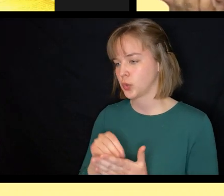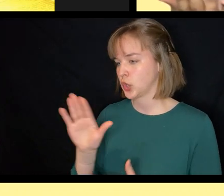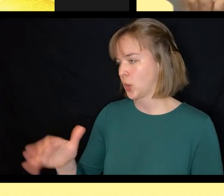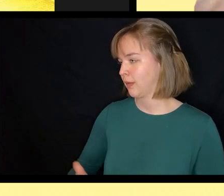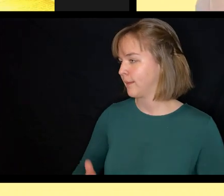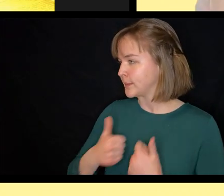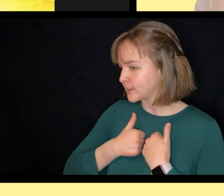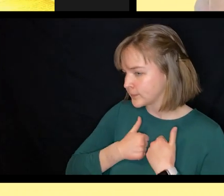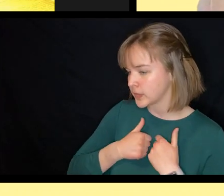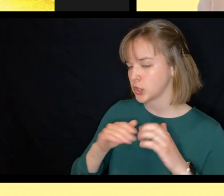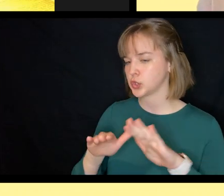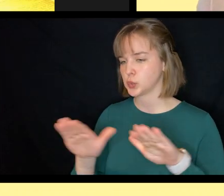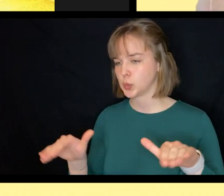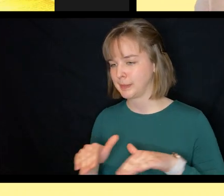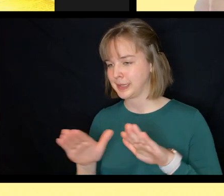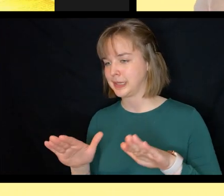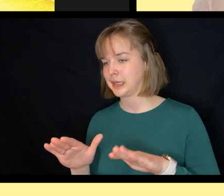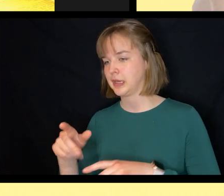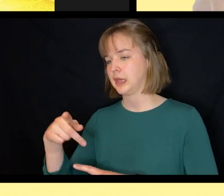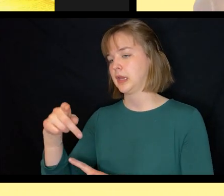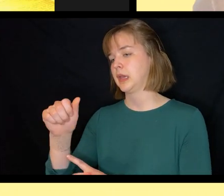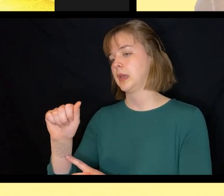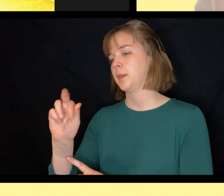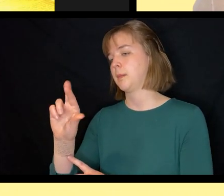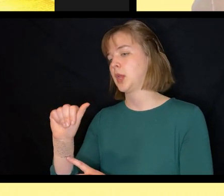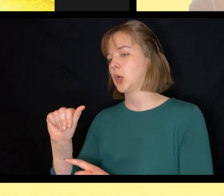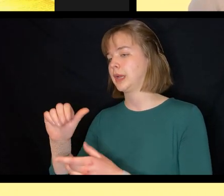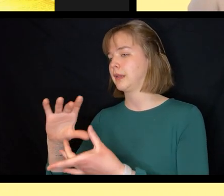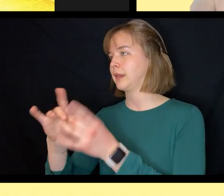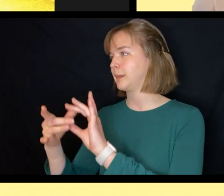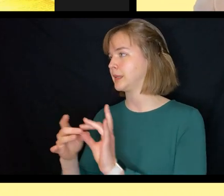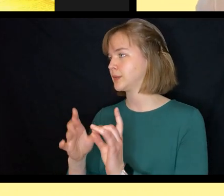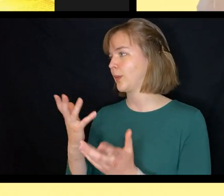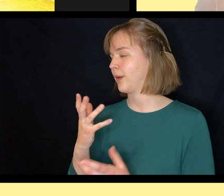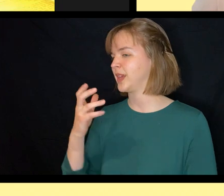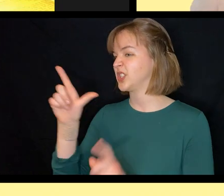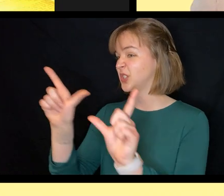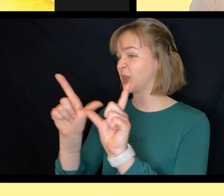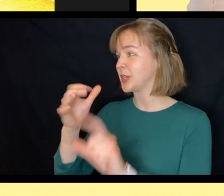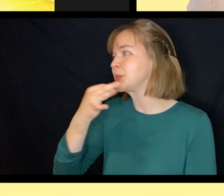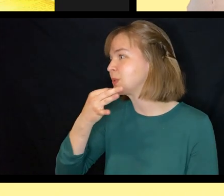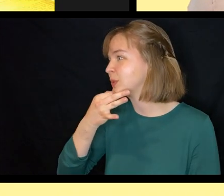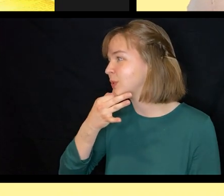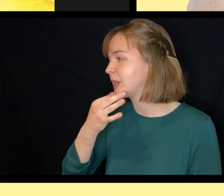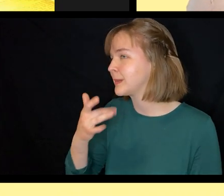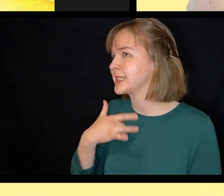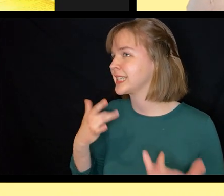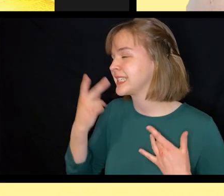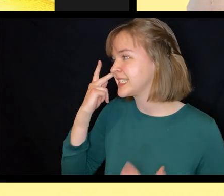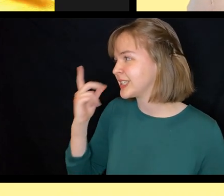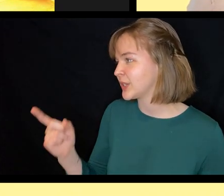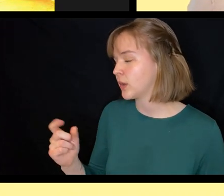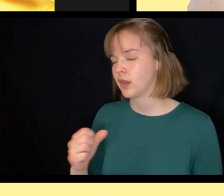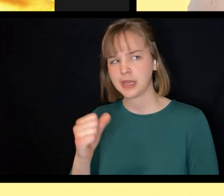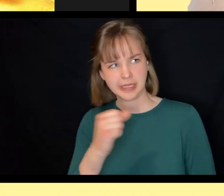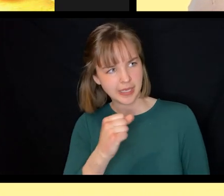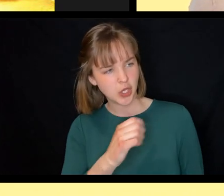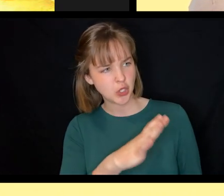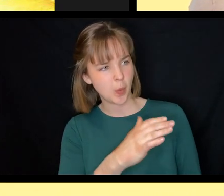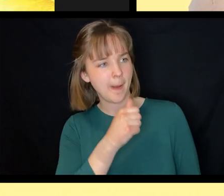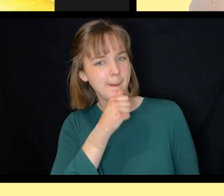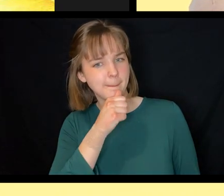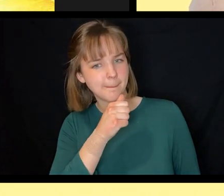I learned so much about you and about paraswimming, and super excited to see you in Tokyo in a few months. Thank you. Yeah, and this is an